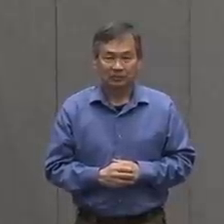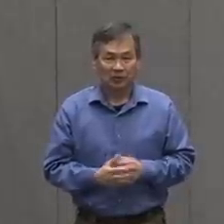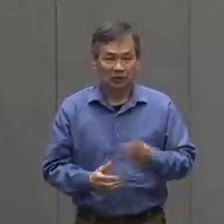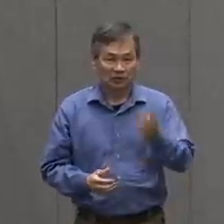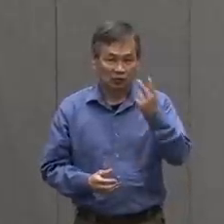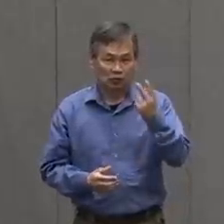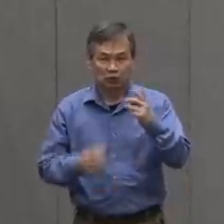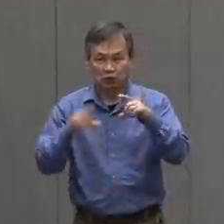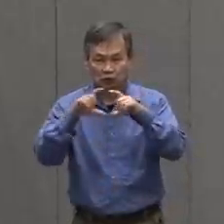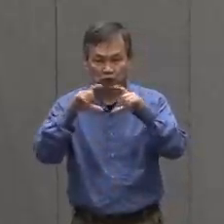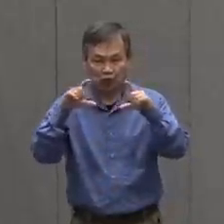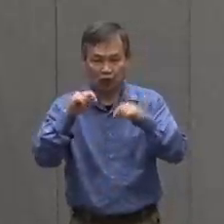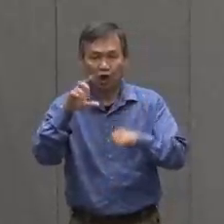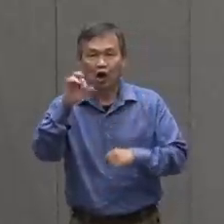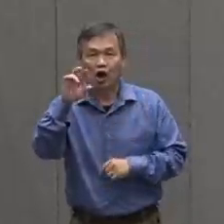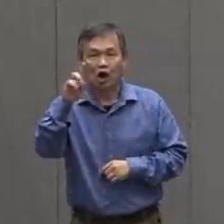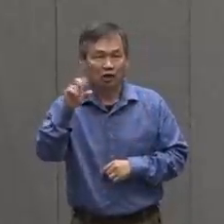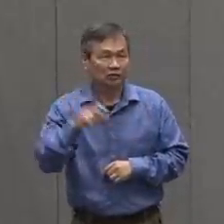cards.